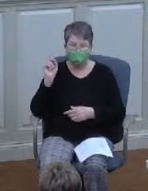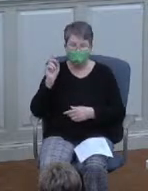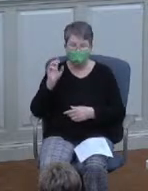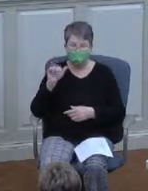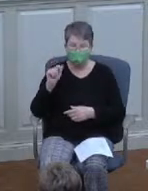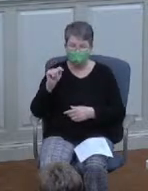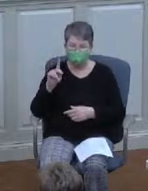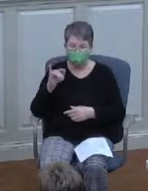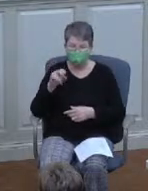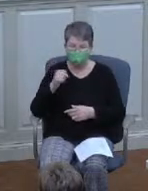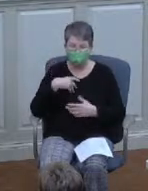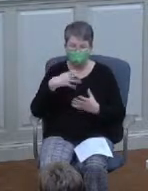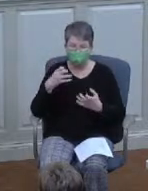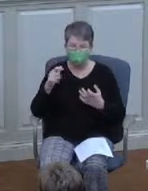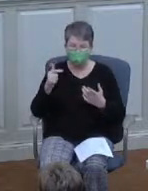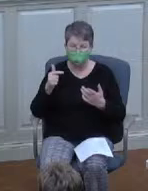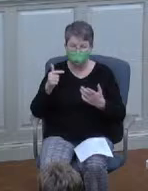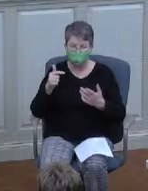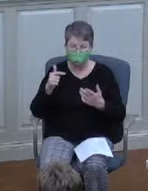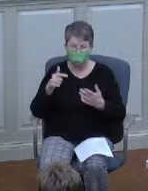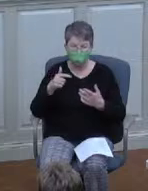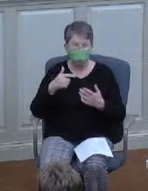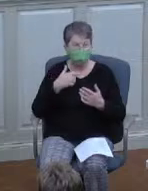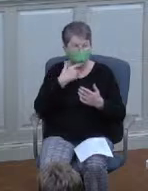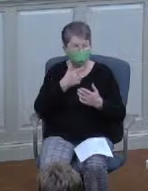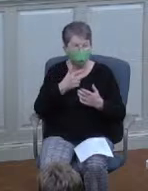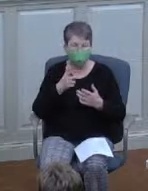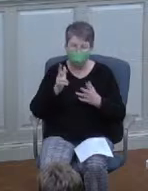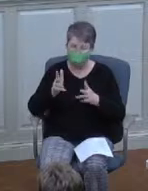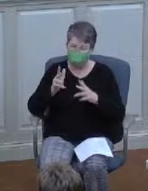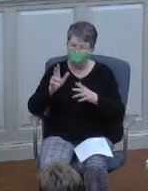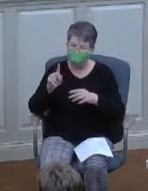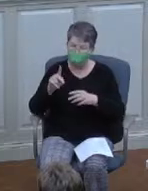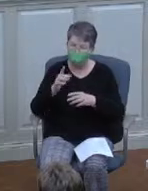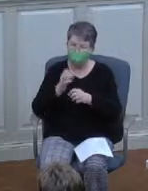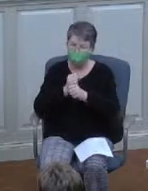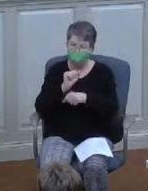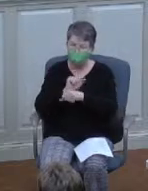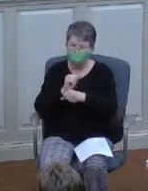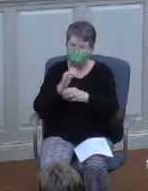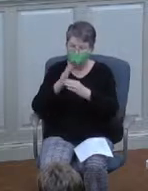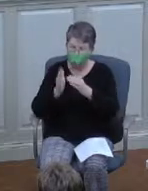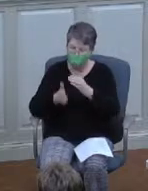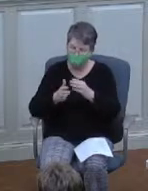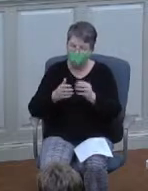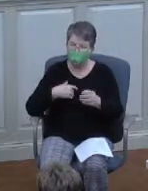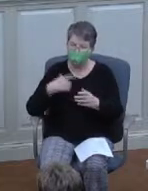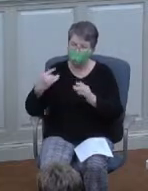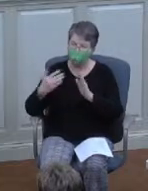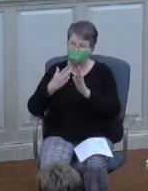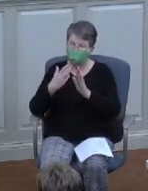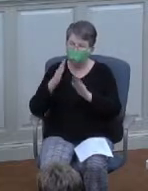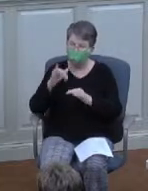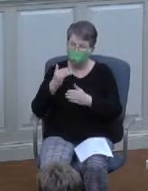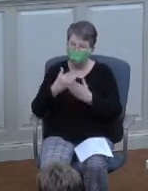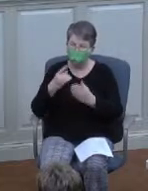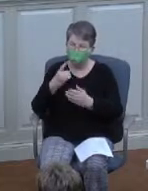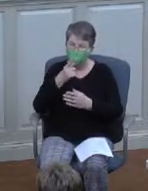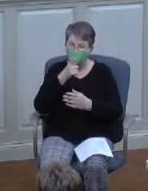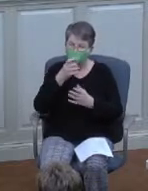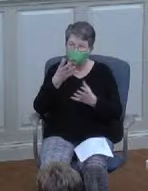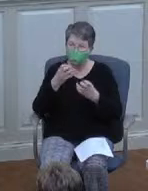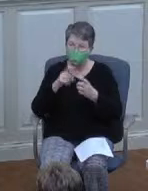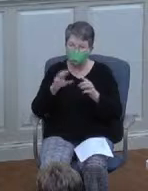and ask this group to hurry up and get their work finished because I've been approached by someone who wants to do